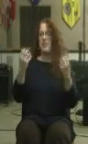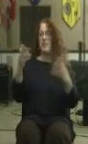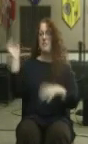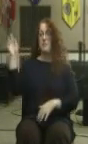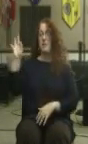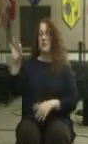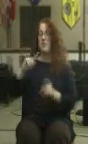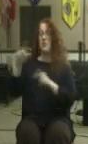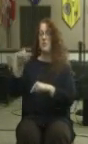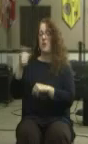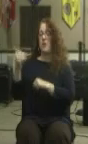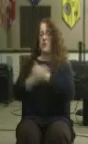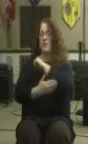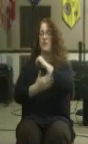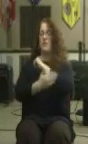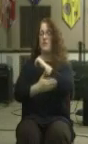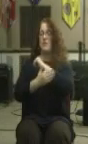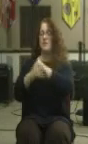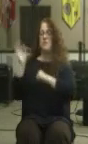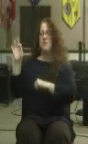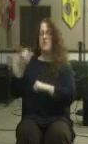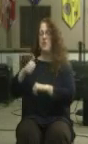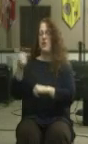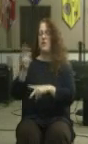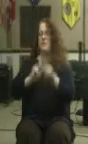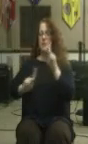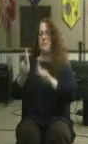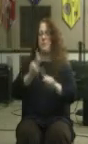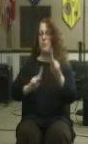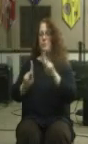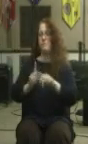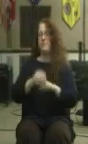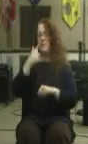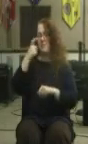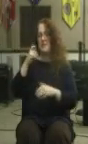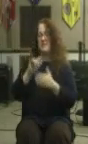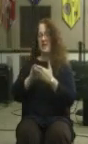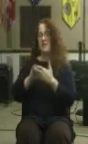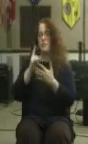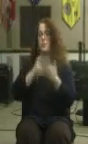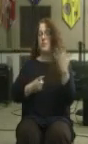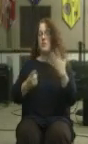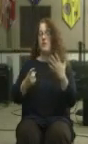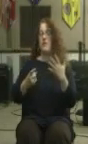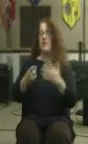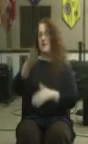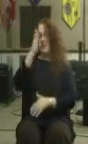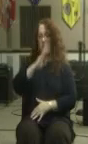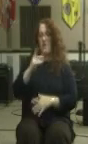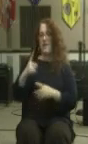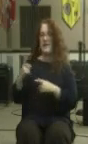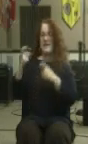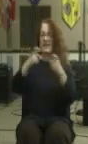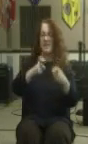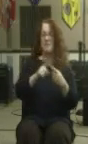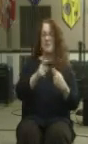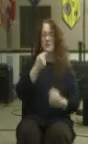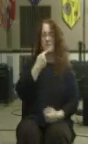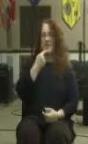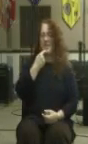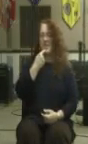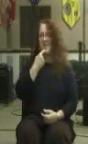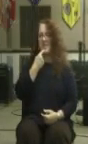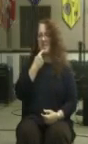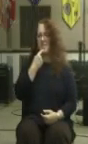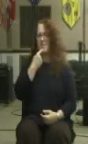That's what I said to a whole bunch of pastors who go to other countries and minister to other people. Because that's what God gave me to